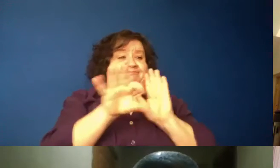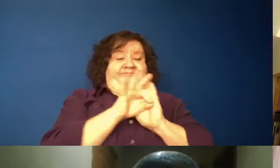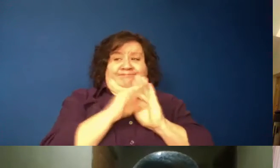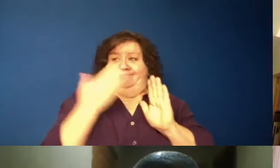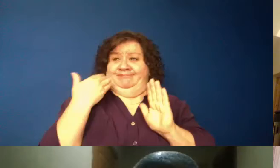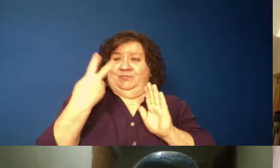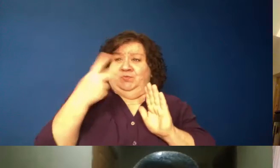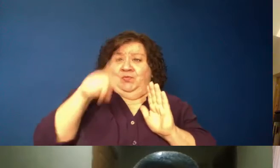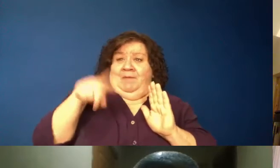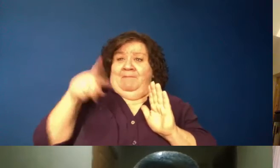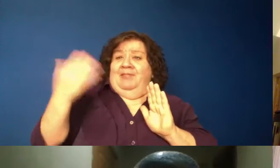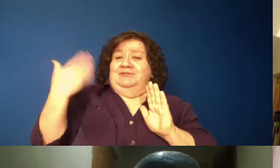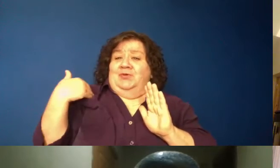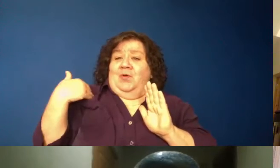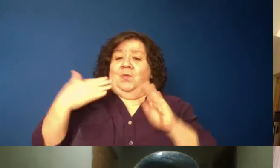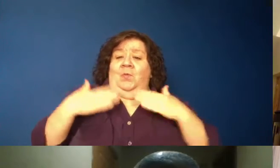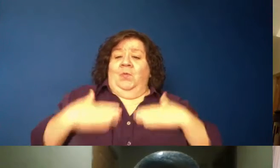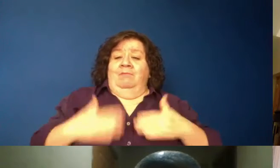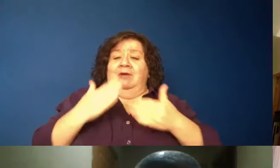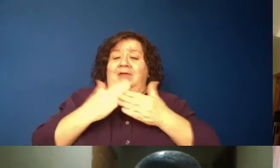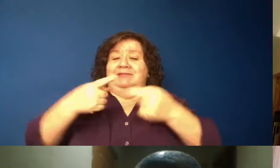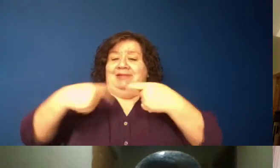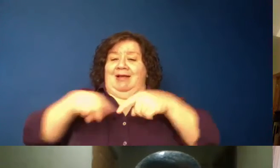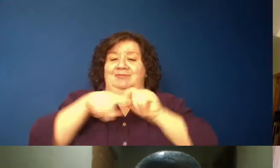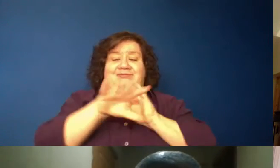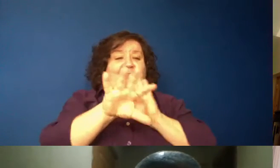it over to you, Mr. Quinn.